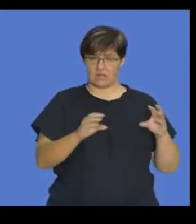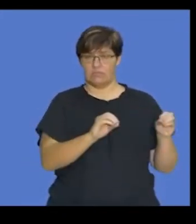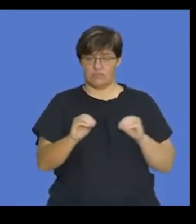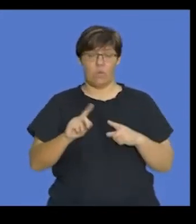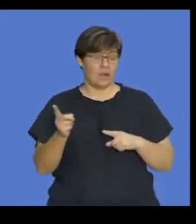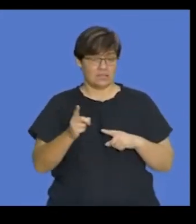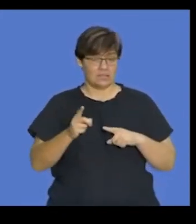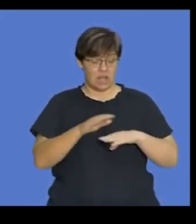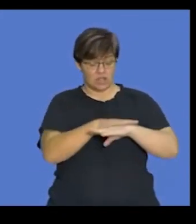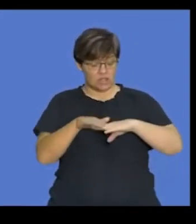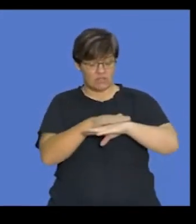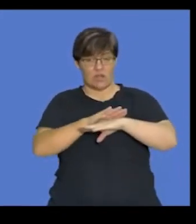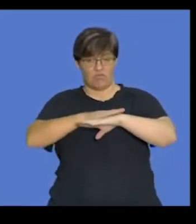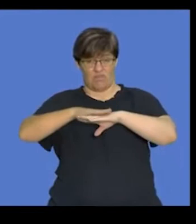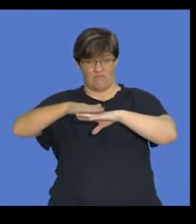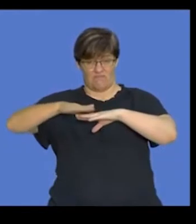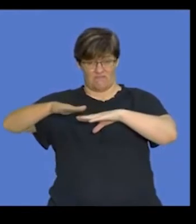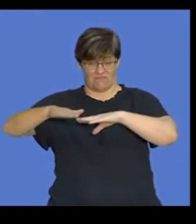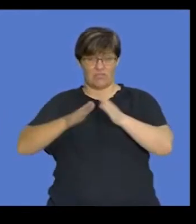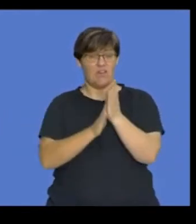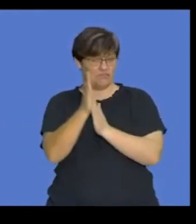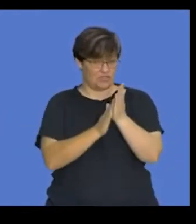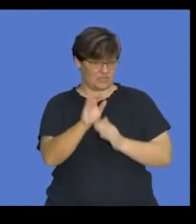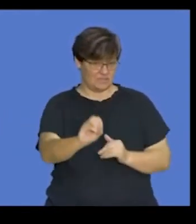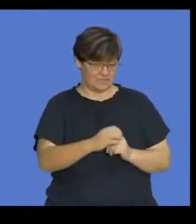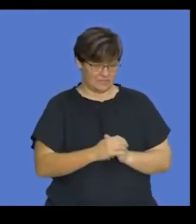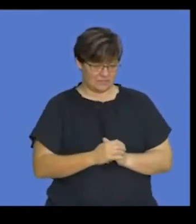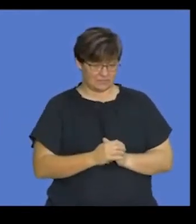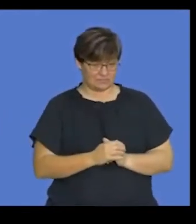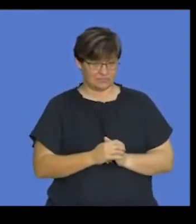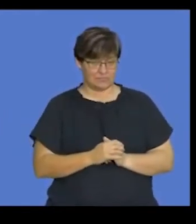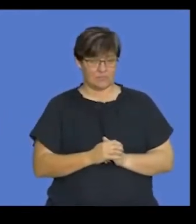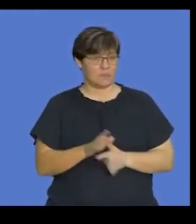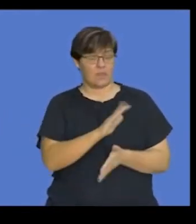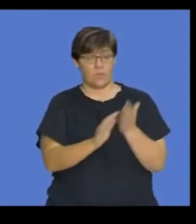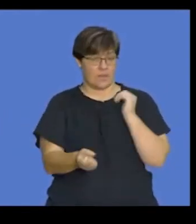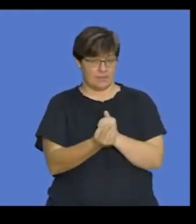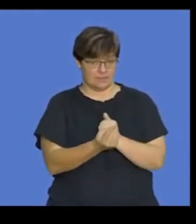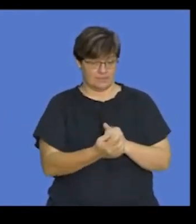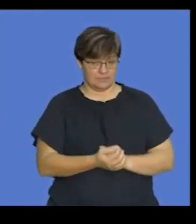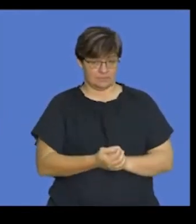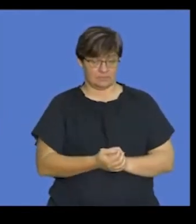there's friction, okay? This is what happens. Friction force is my